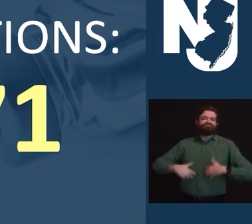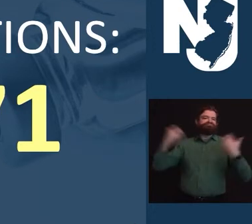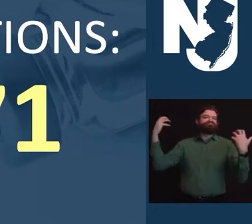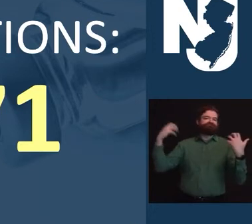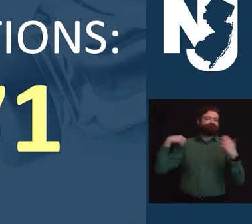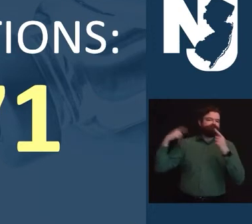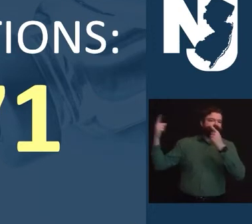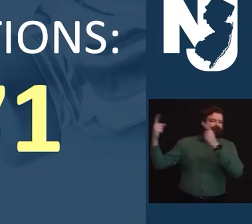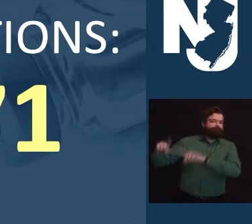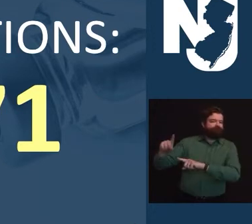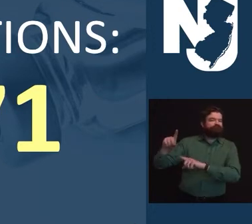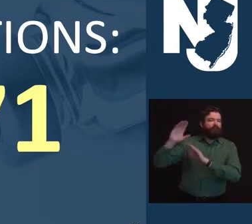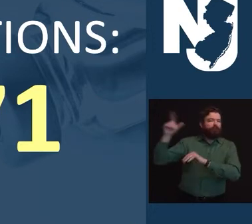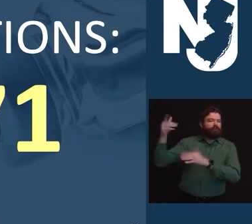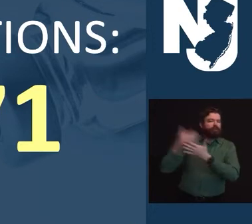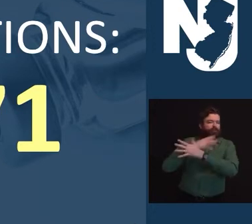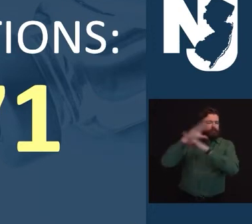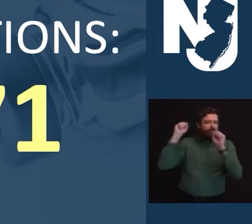administered